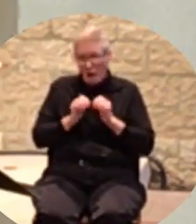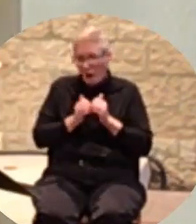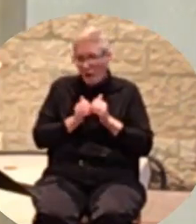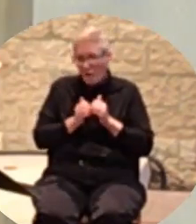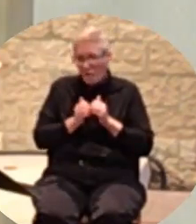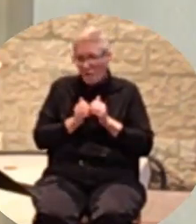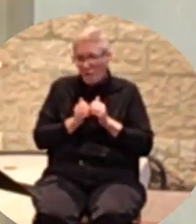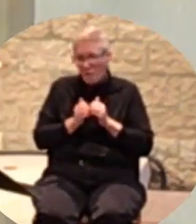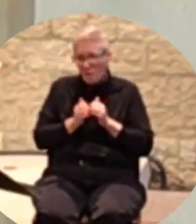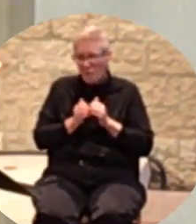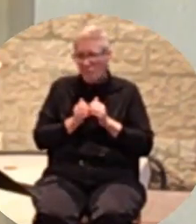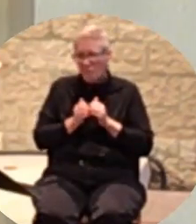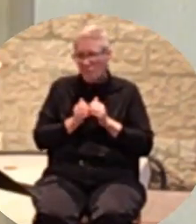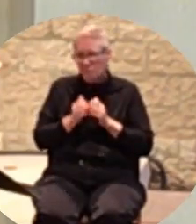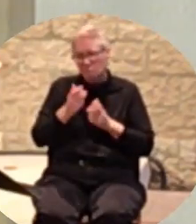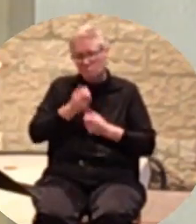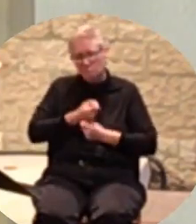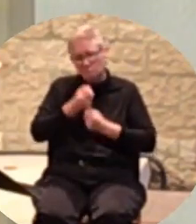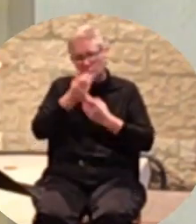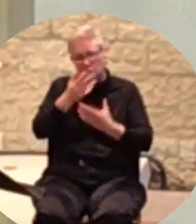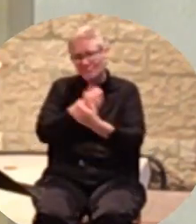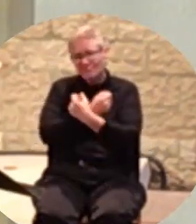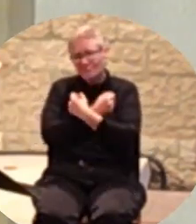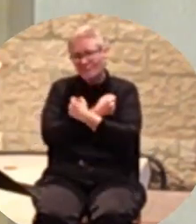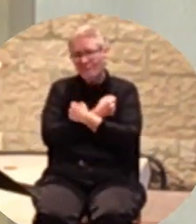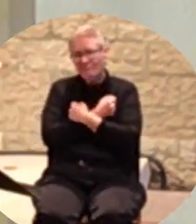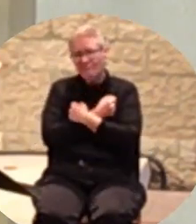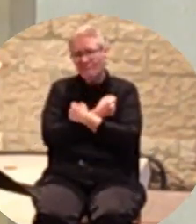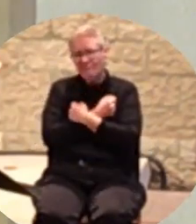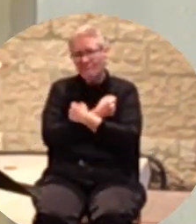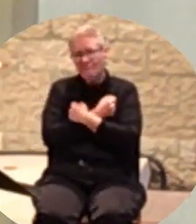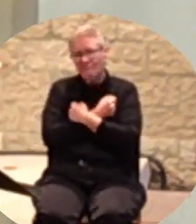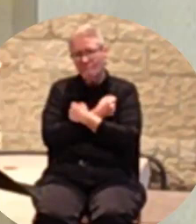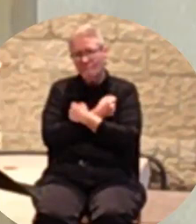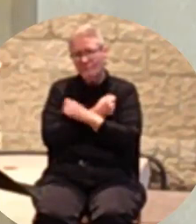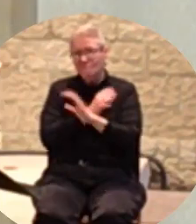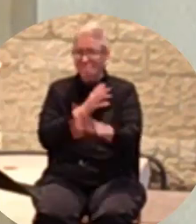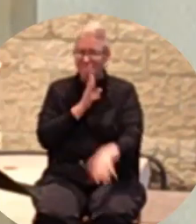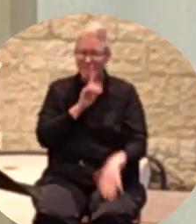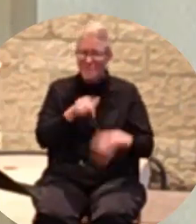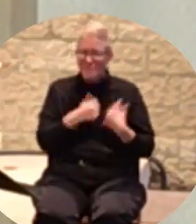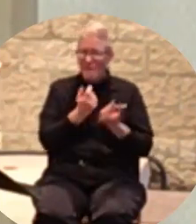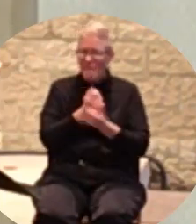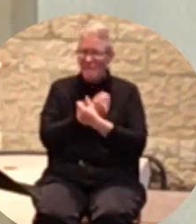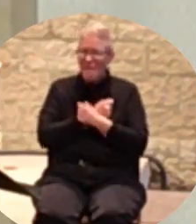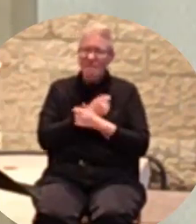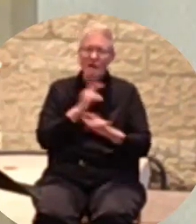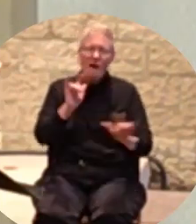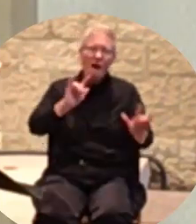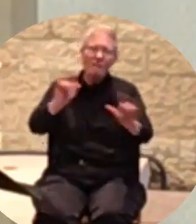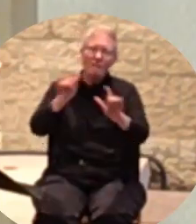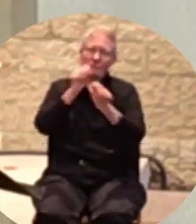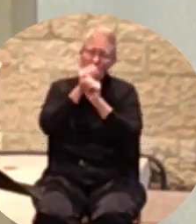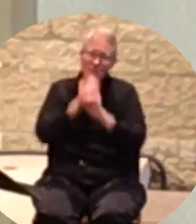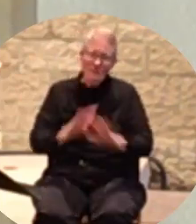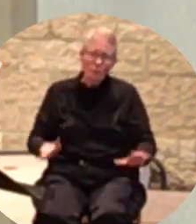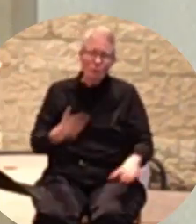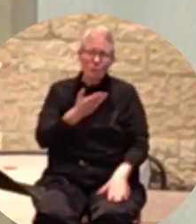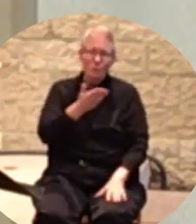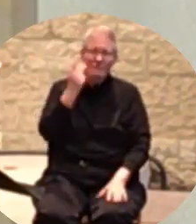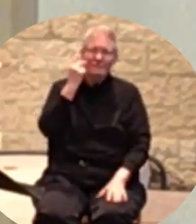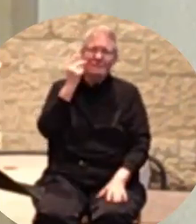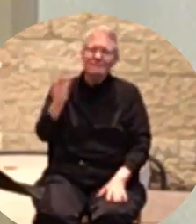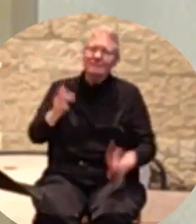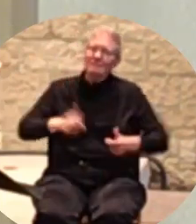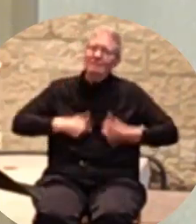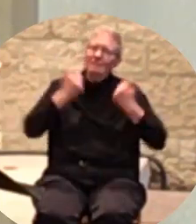that is to express love. Speaking of love, I love you, I bless you. I behold the living presence